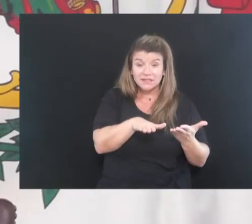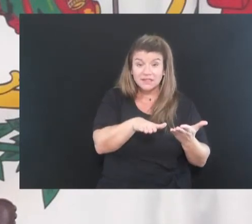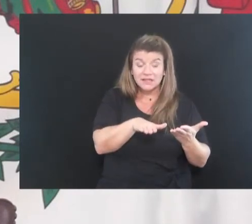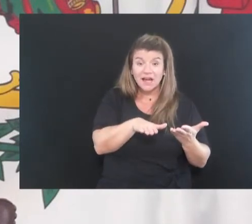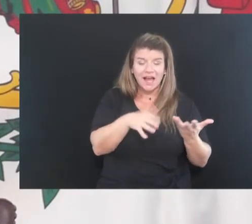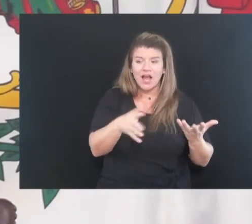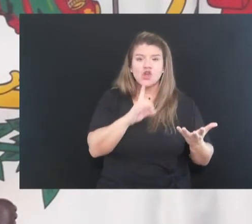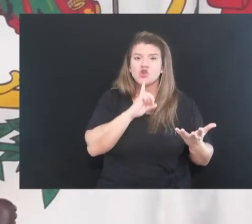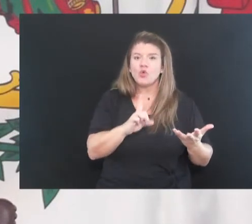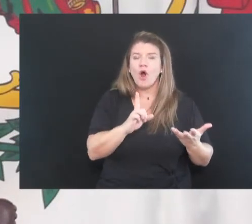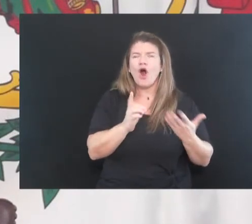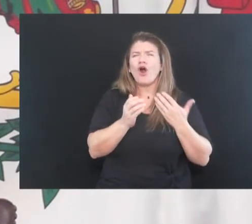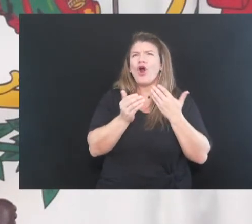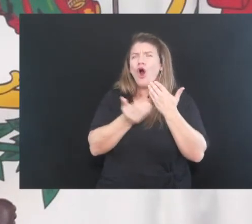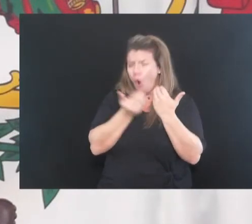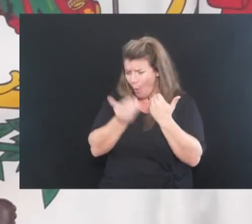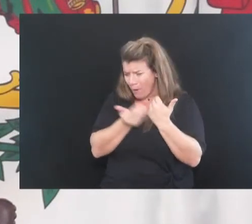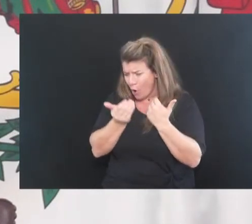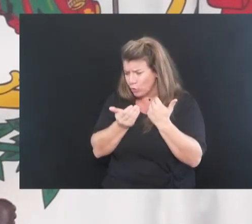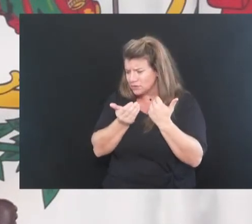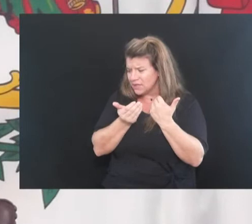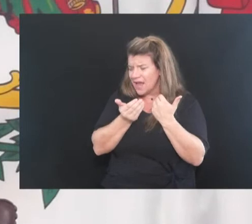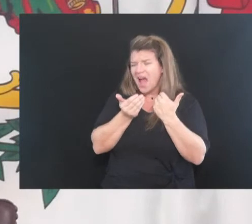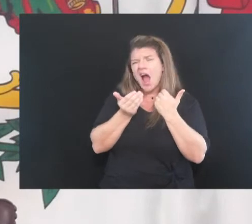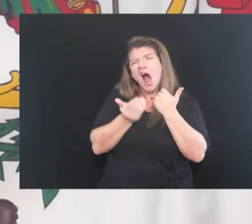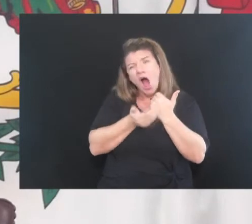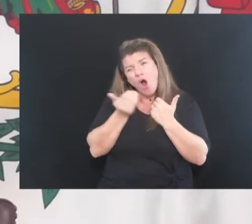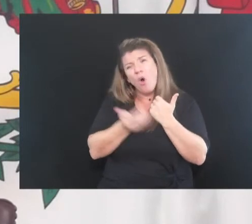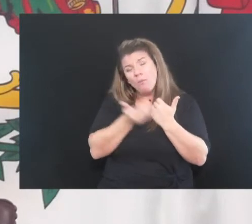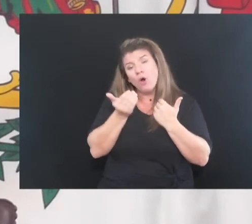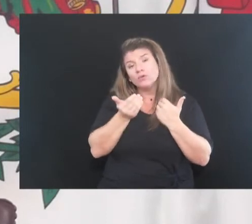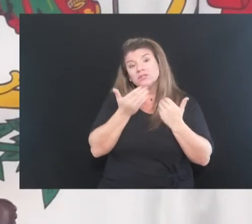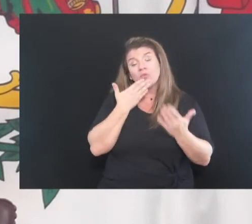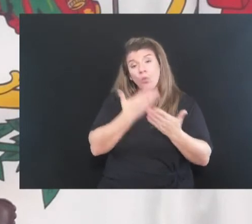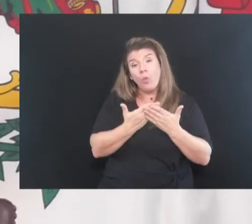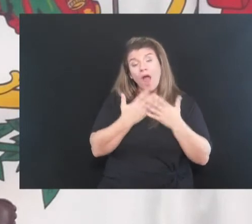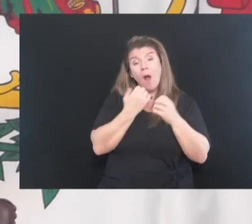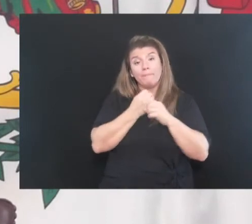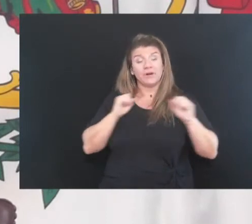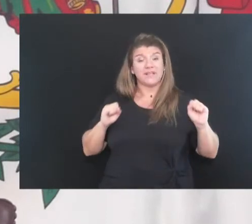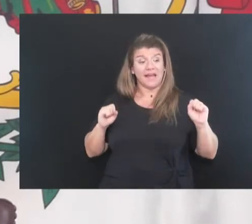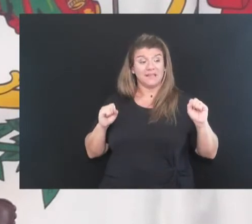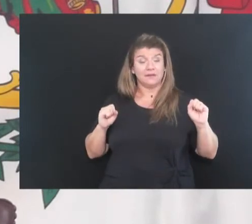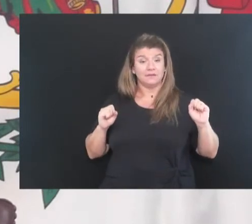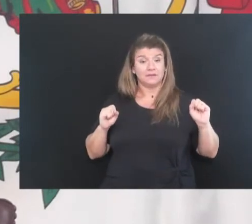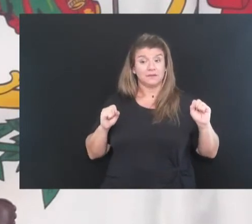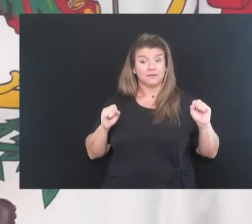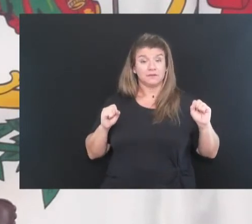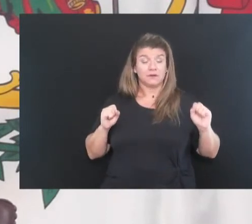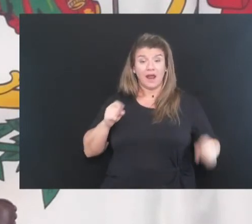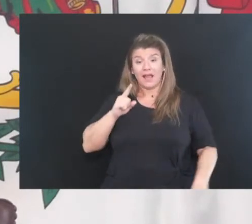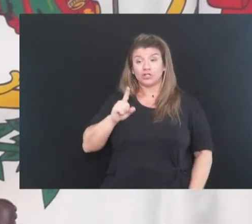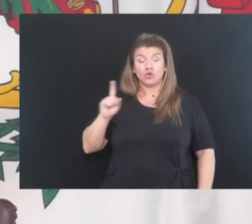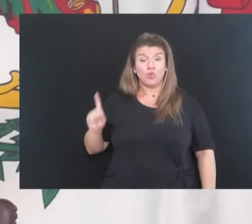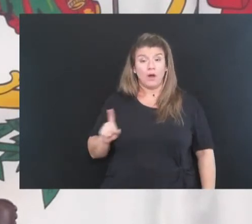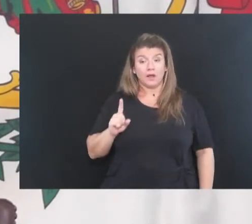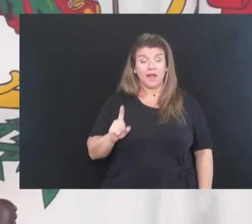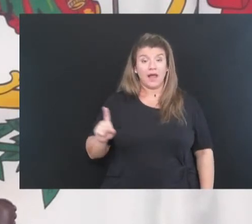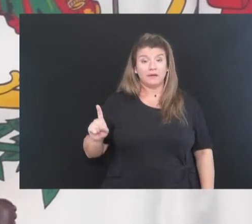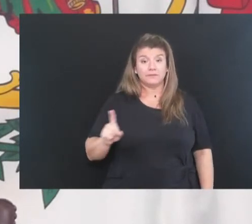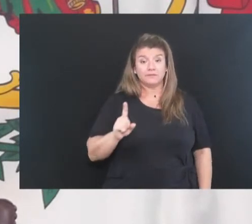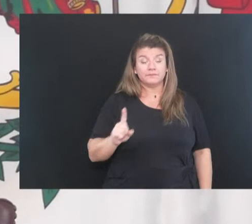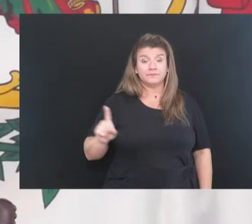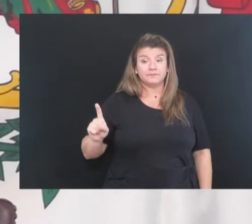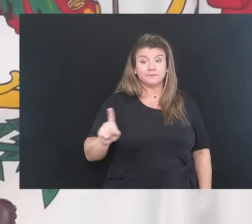you are almost as well protected as walking out through the middle of